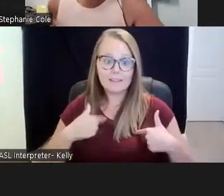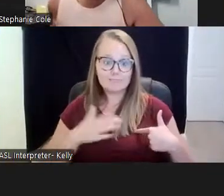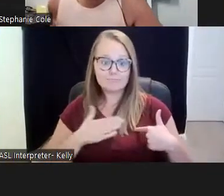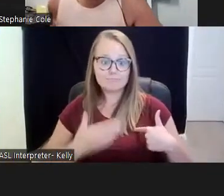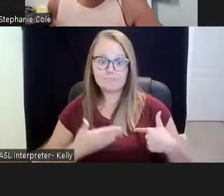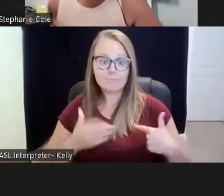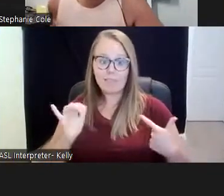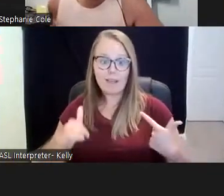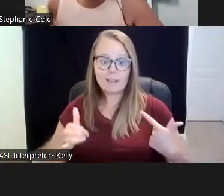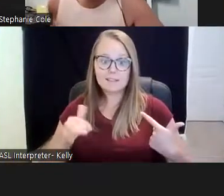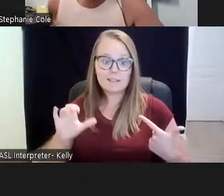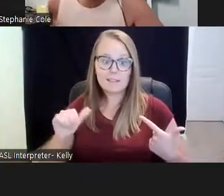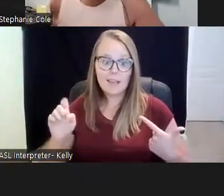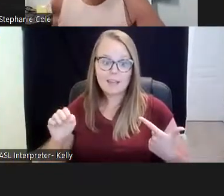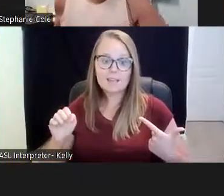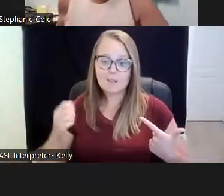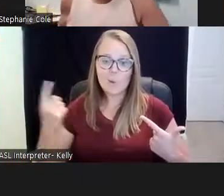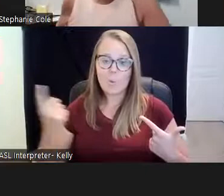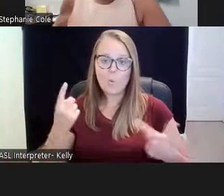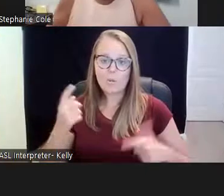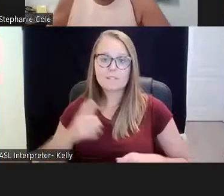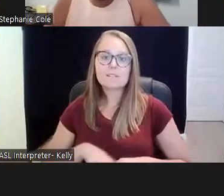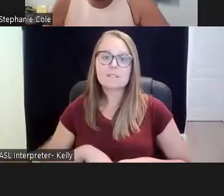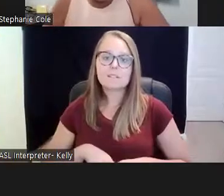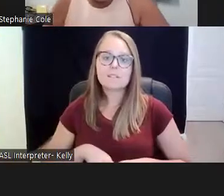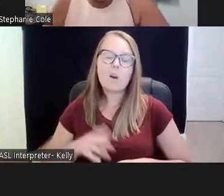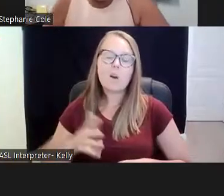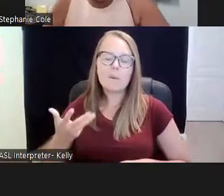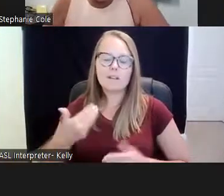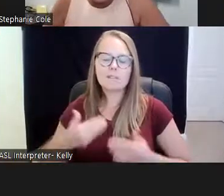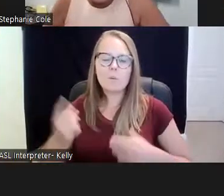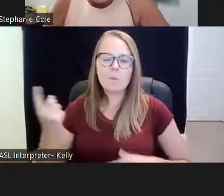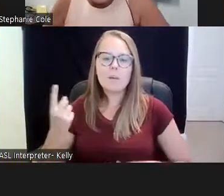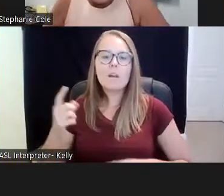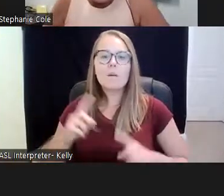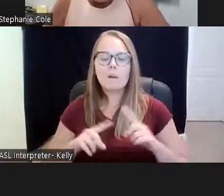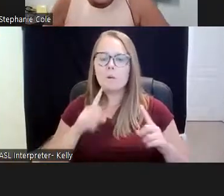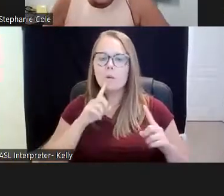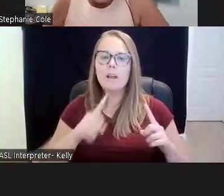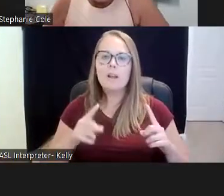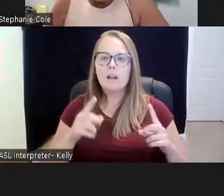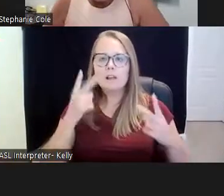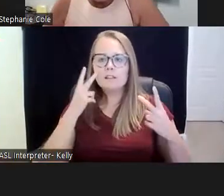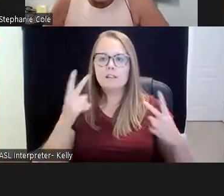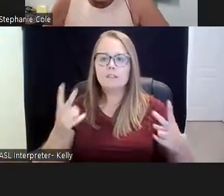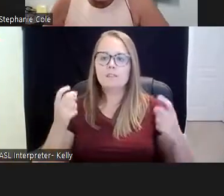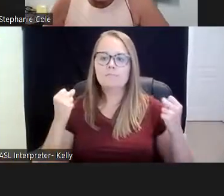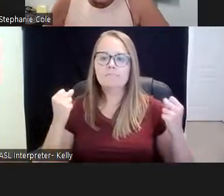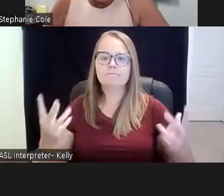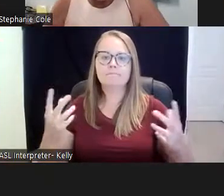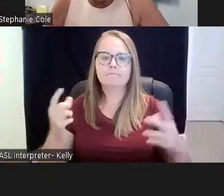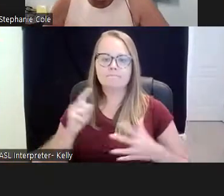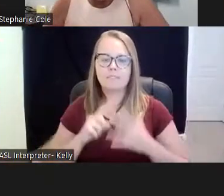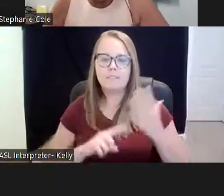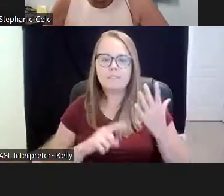case, pretty much always. And we have really seen so many of these